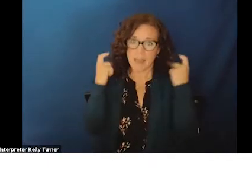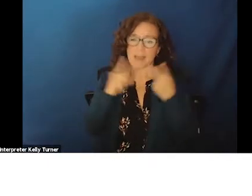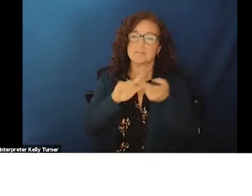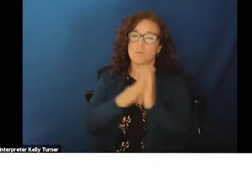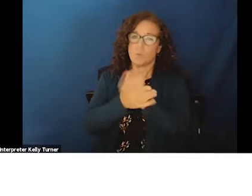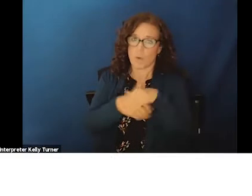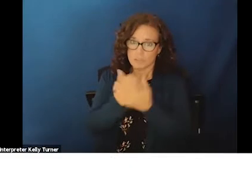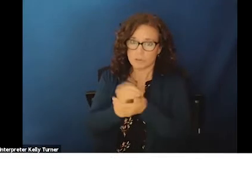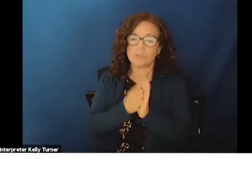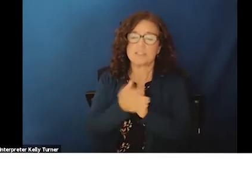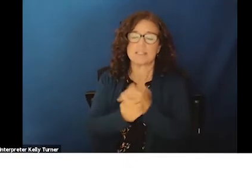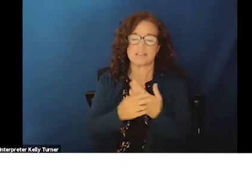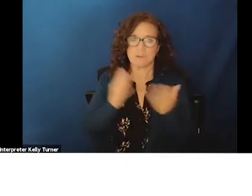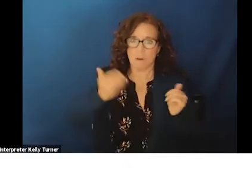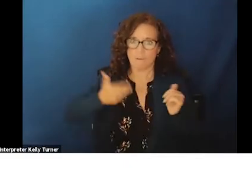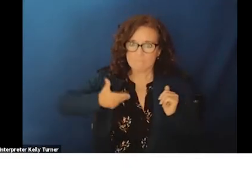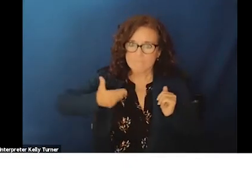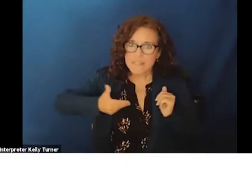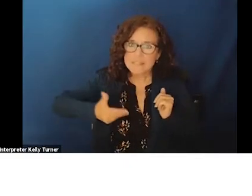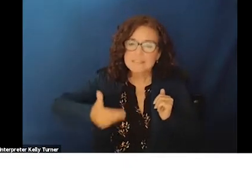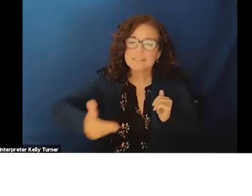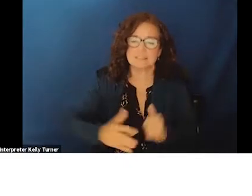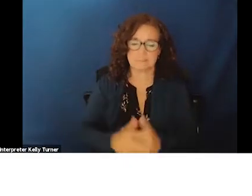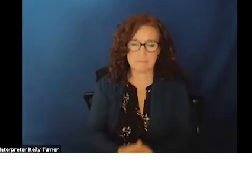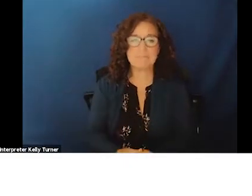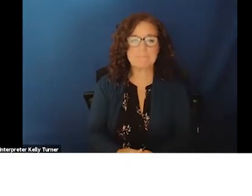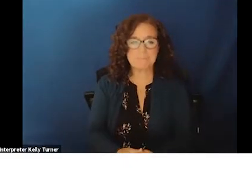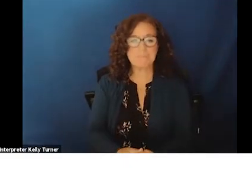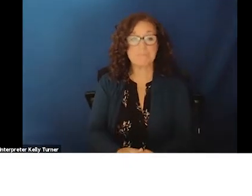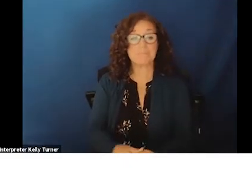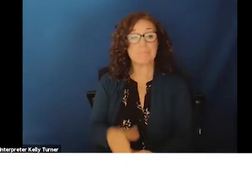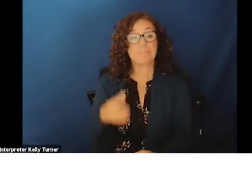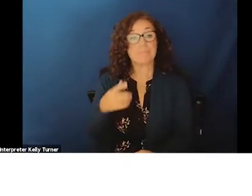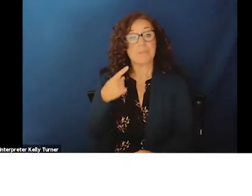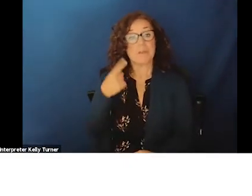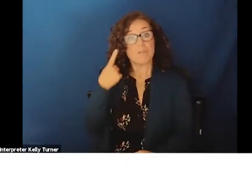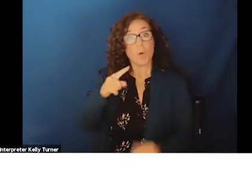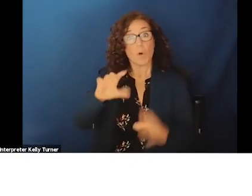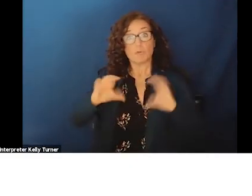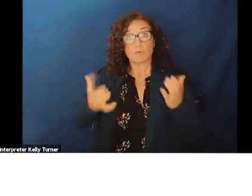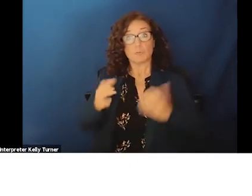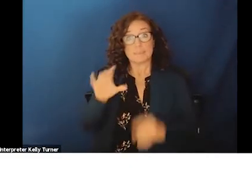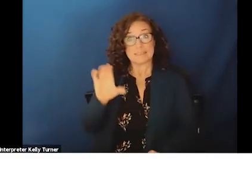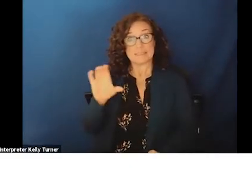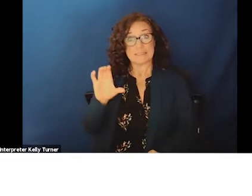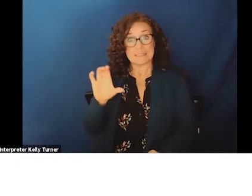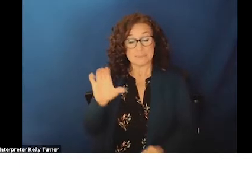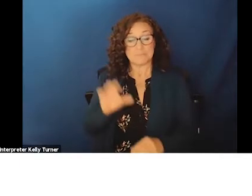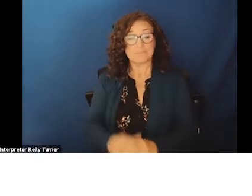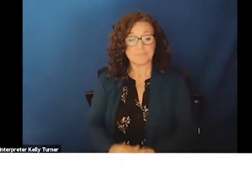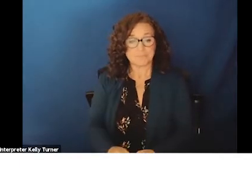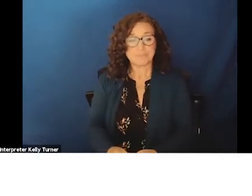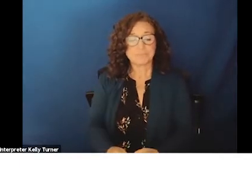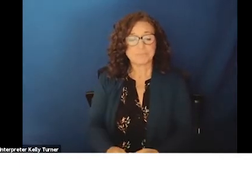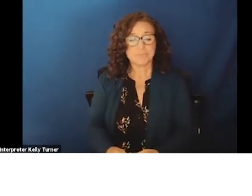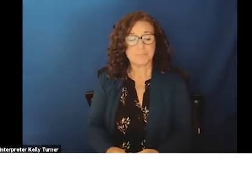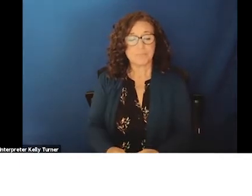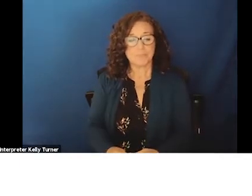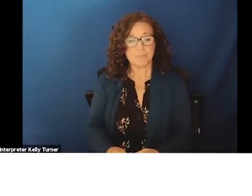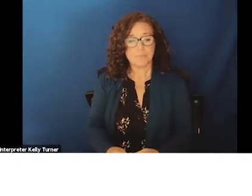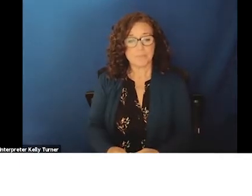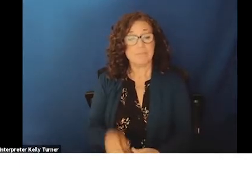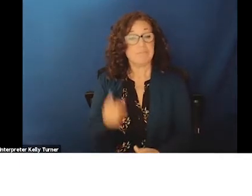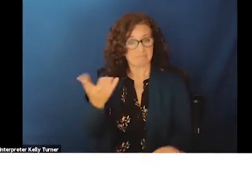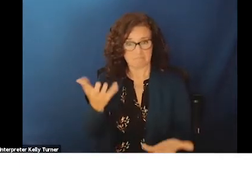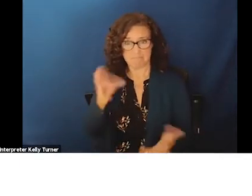washing often. The update for our Group C students is that, as you know, they are